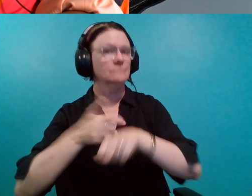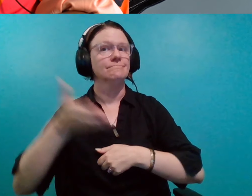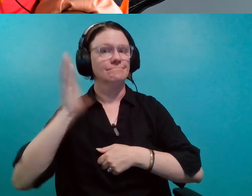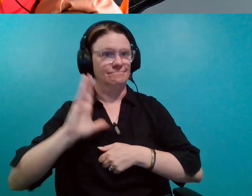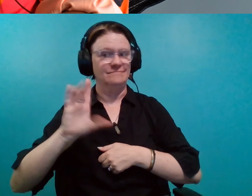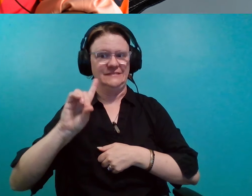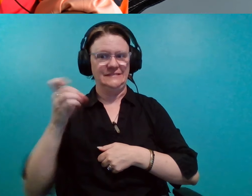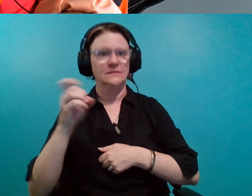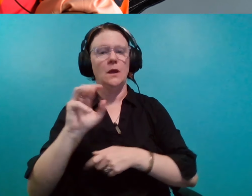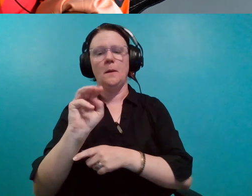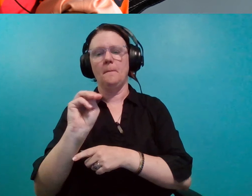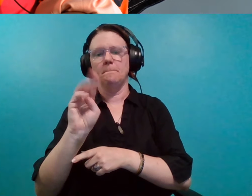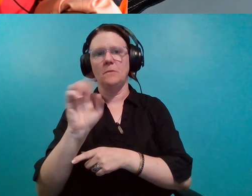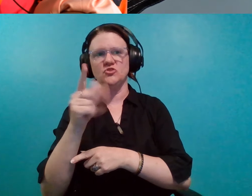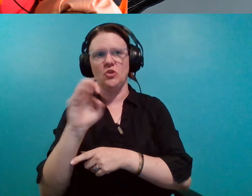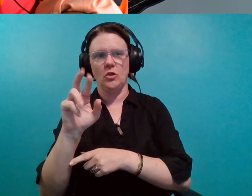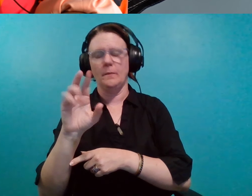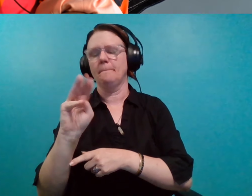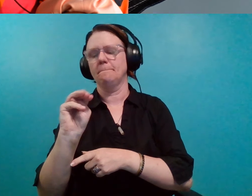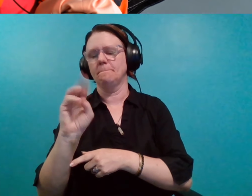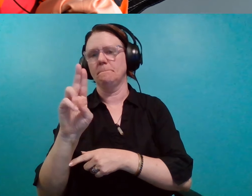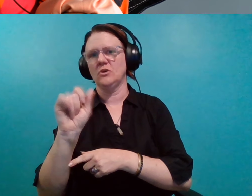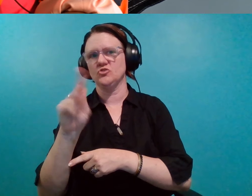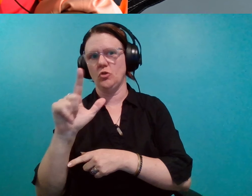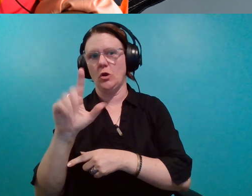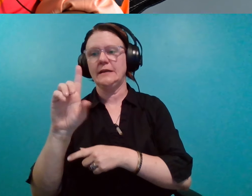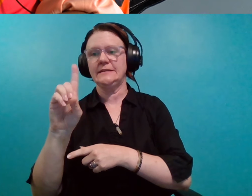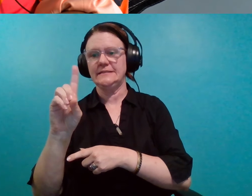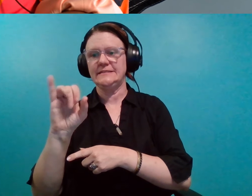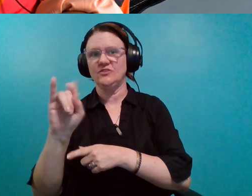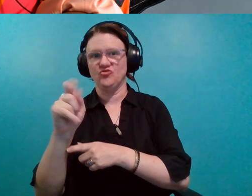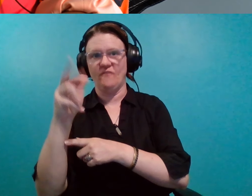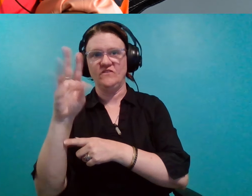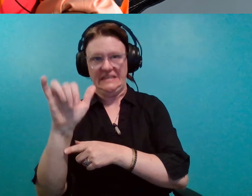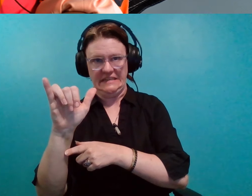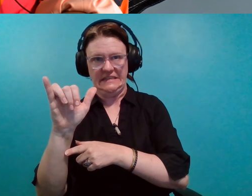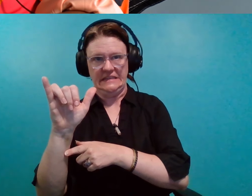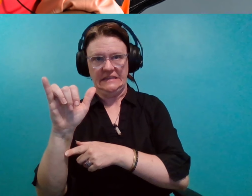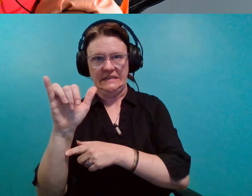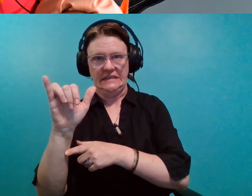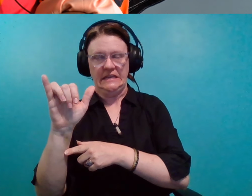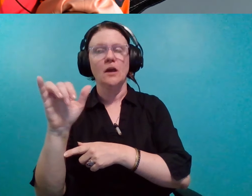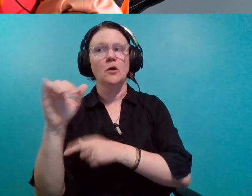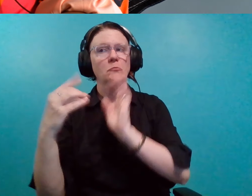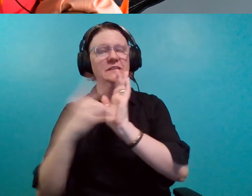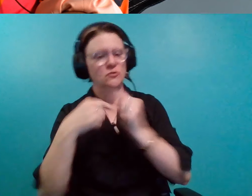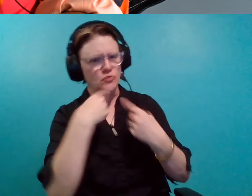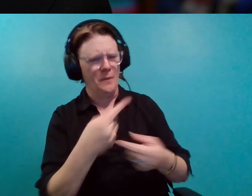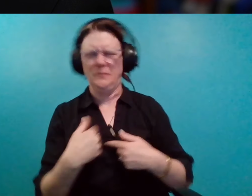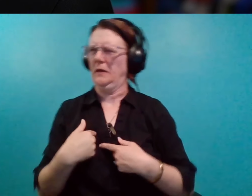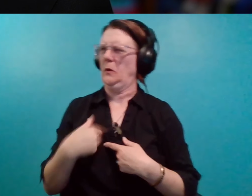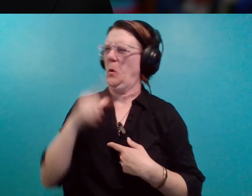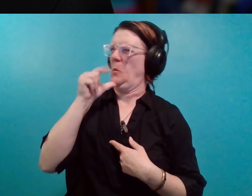When I was first diagnosed with muscular dystrophy and my doctor gave me those results and said, Keisha, you have muscular dystrophy, I was like, who is she talking